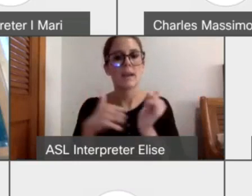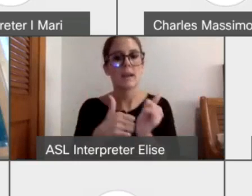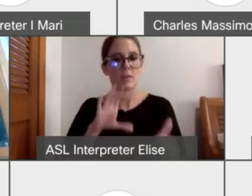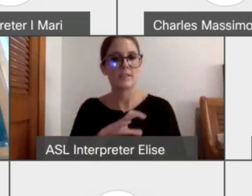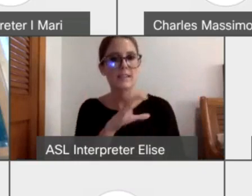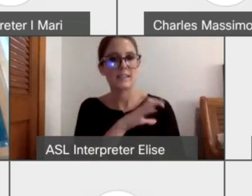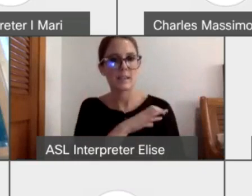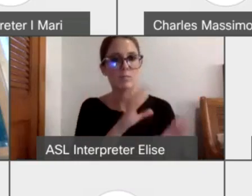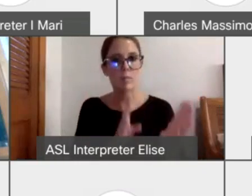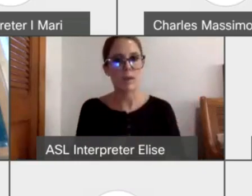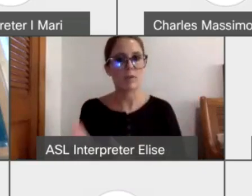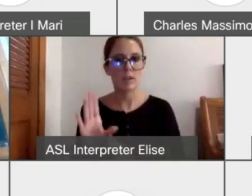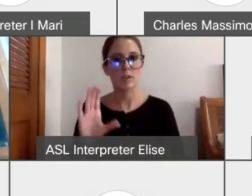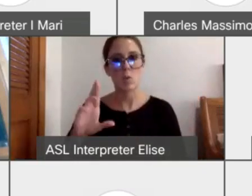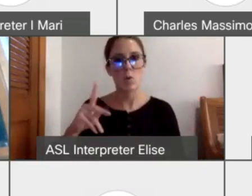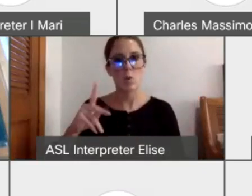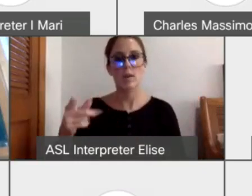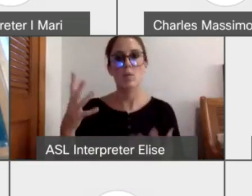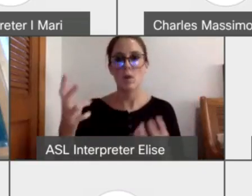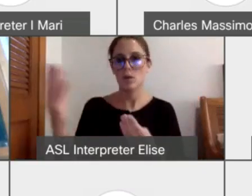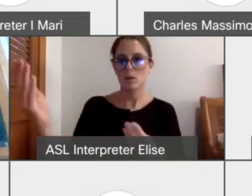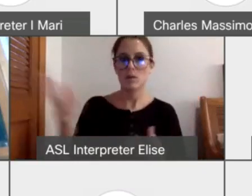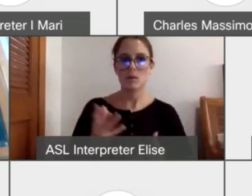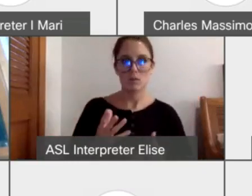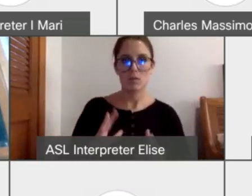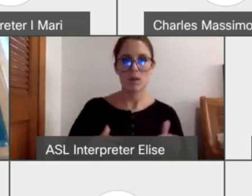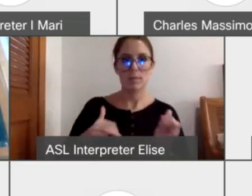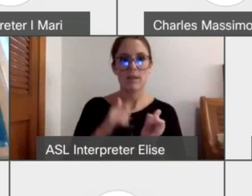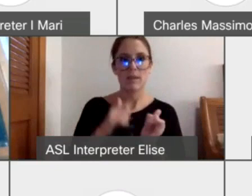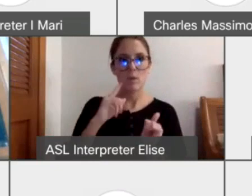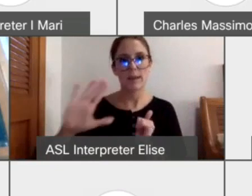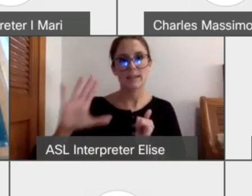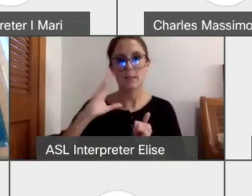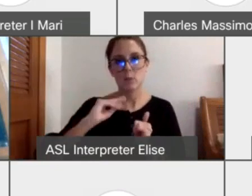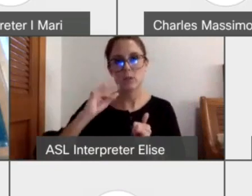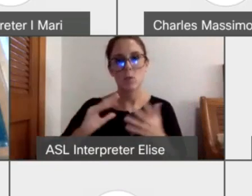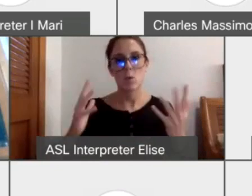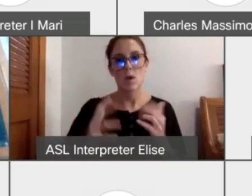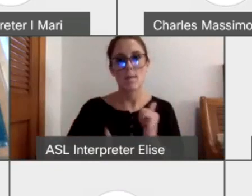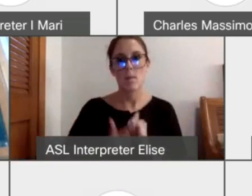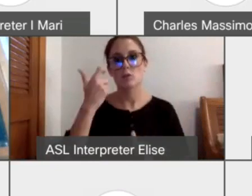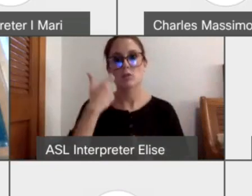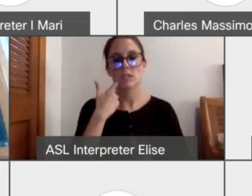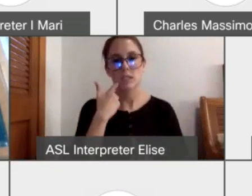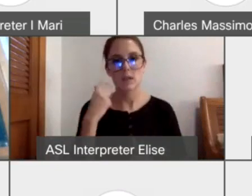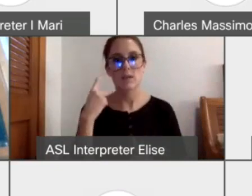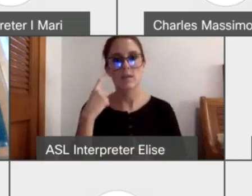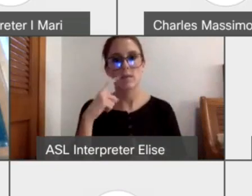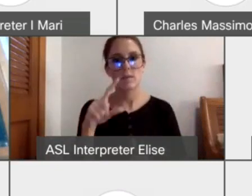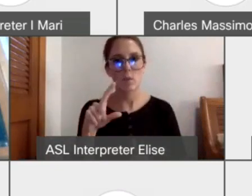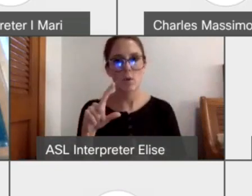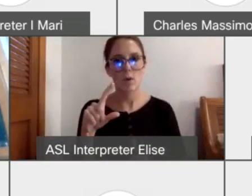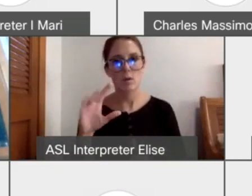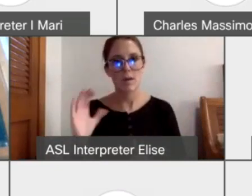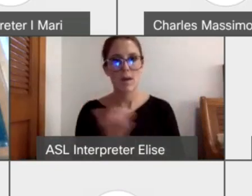Corps. So he was going to give us an update on his experience and what the latest is in relation to our